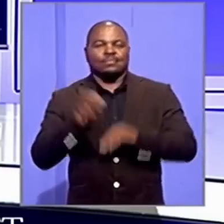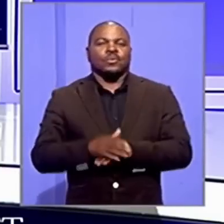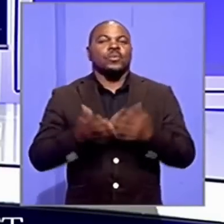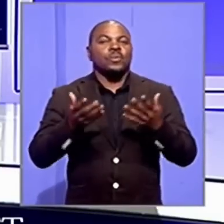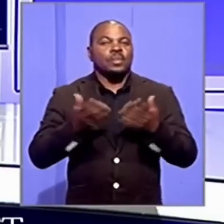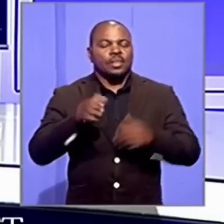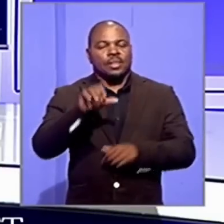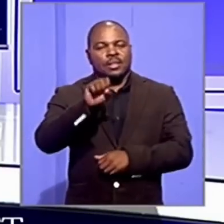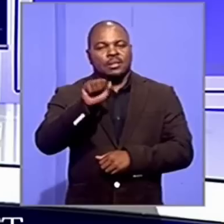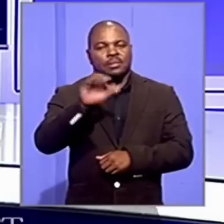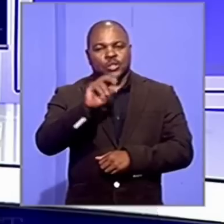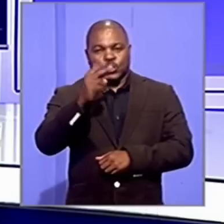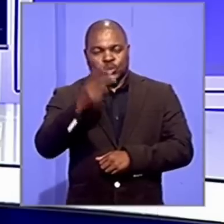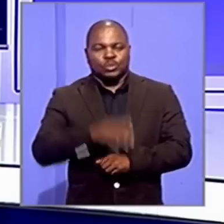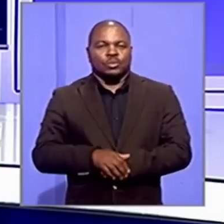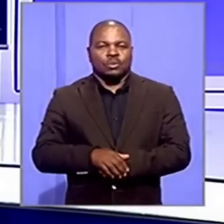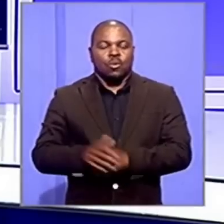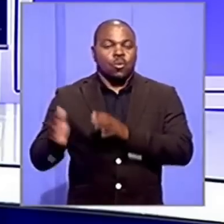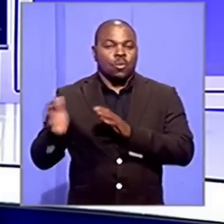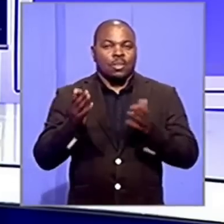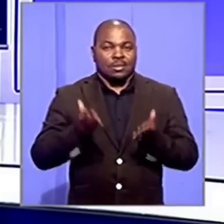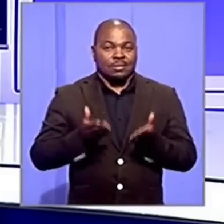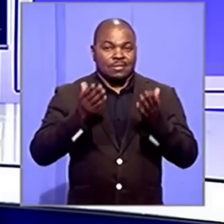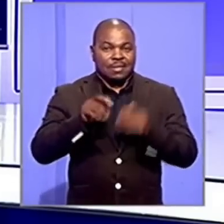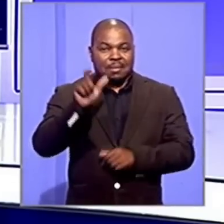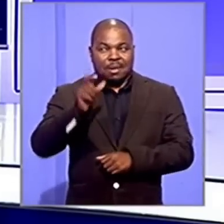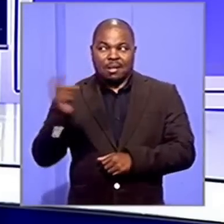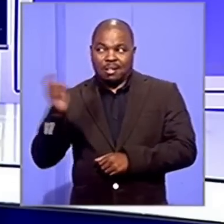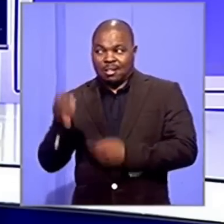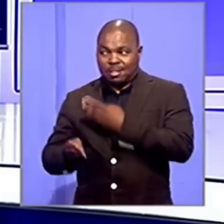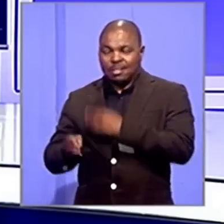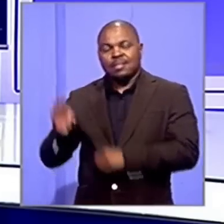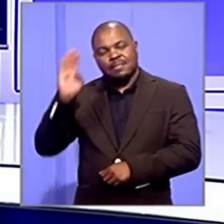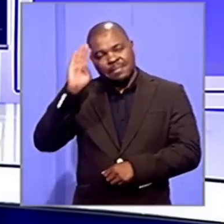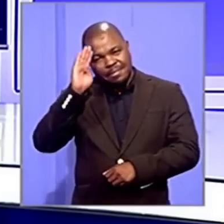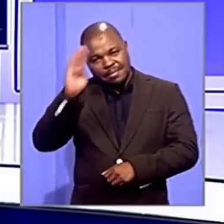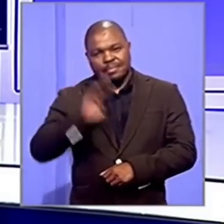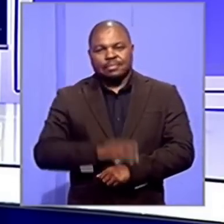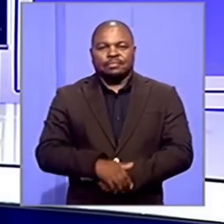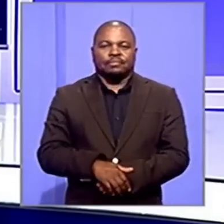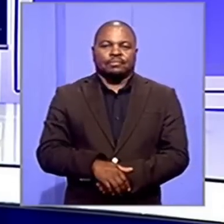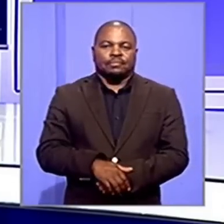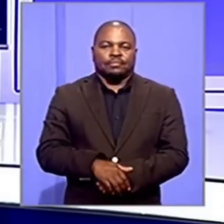go SABC 2 go latela kakanyo ya maemo a boso Thobela.